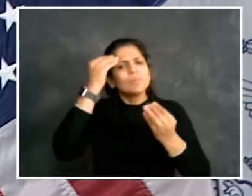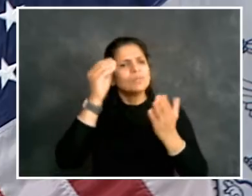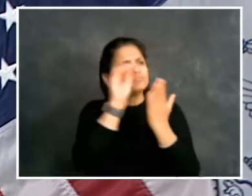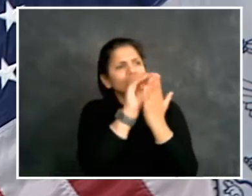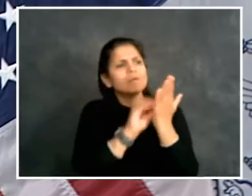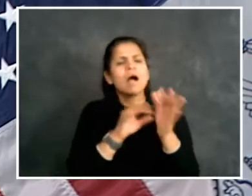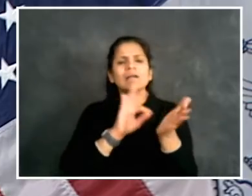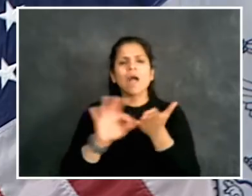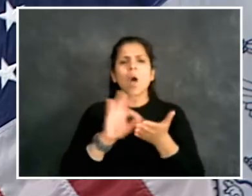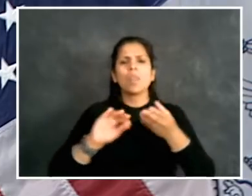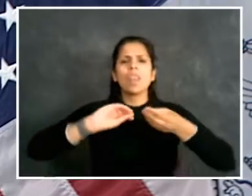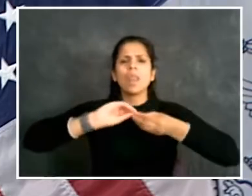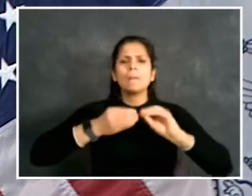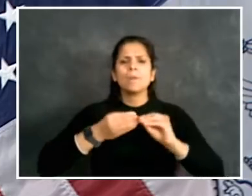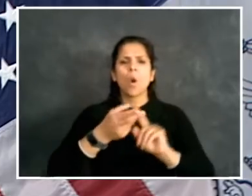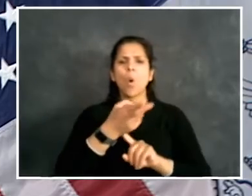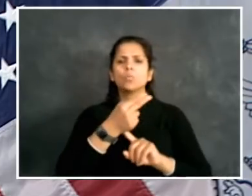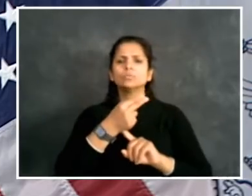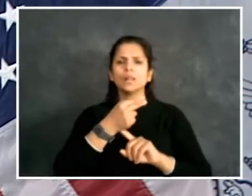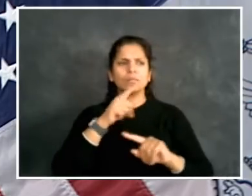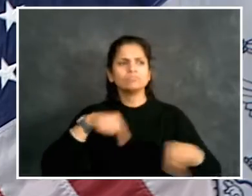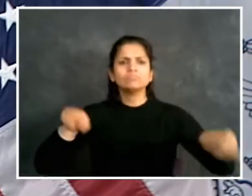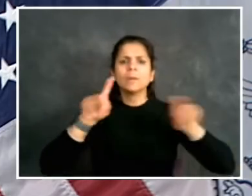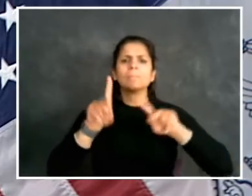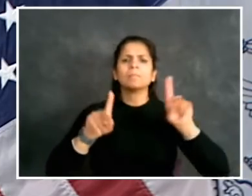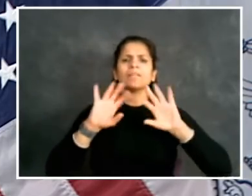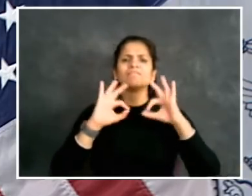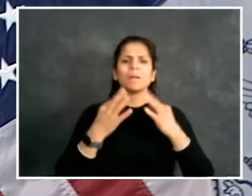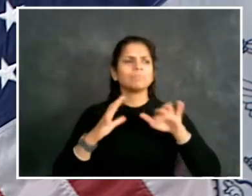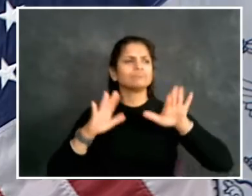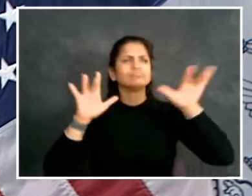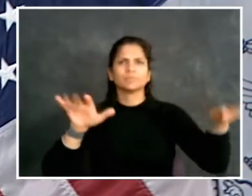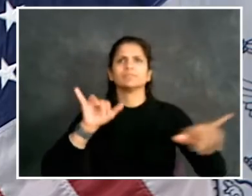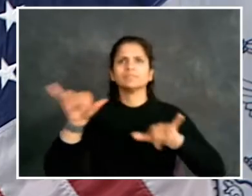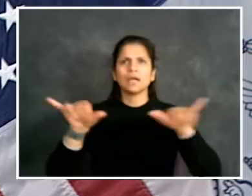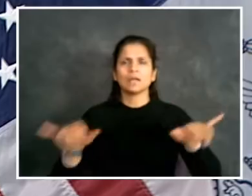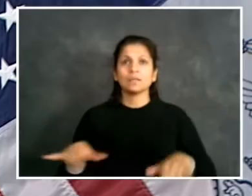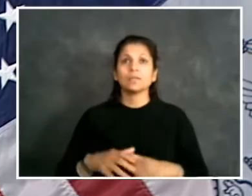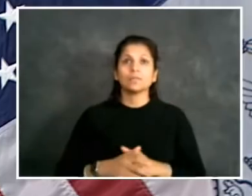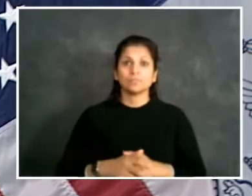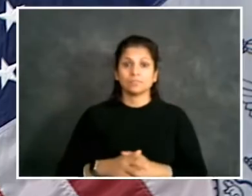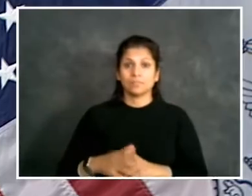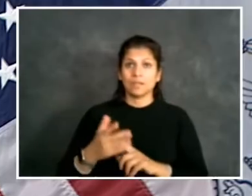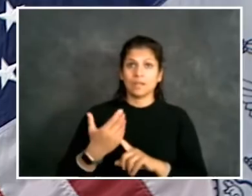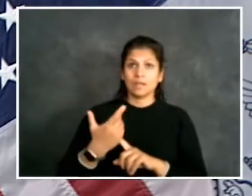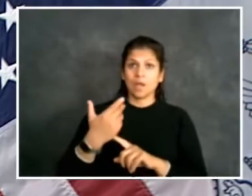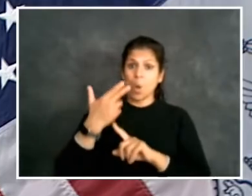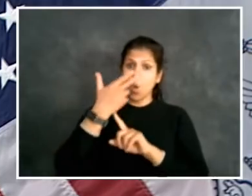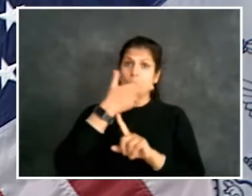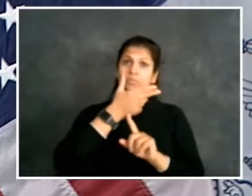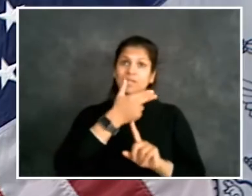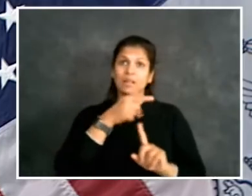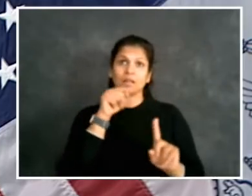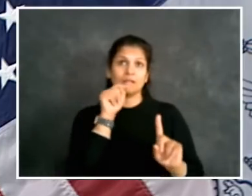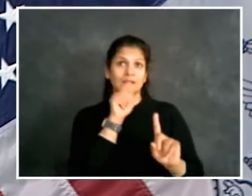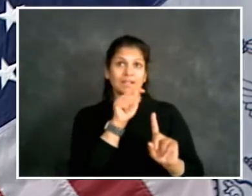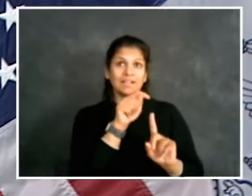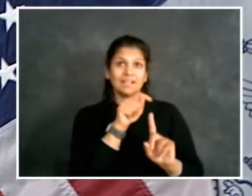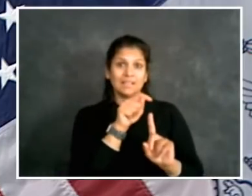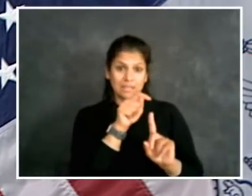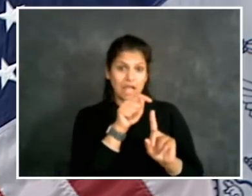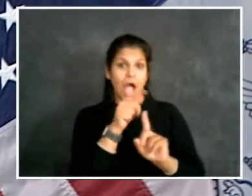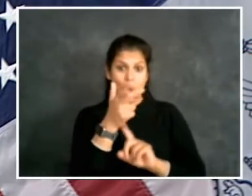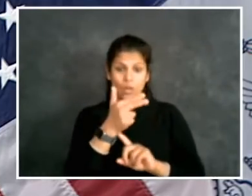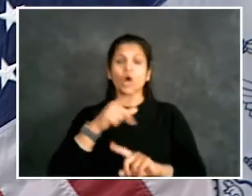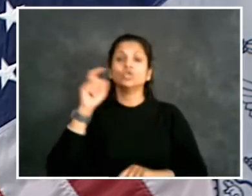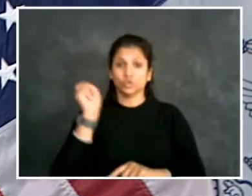all about hospital facilities. Thank God we didn't need them. Then we focused them first on healthcare workers getting what they needed,